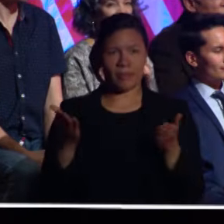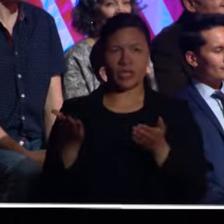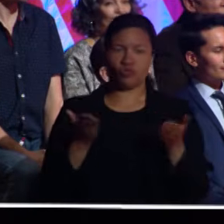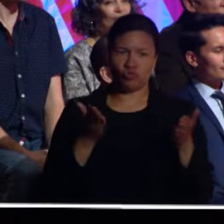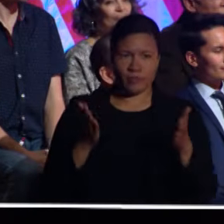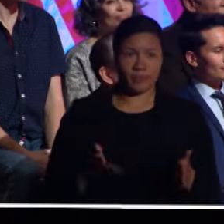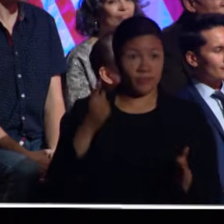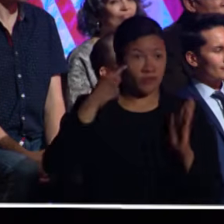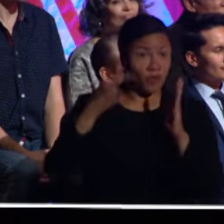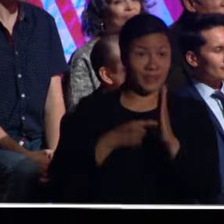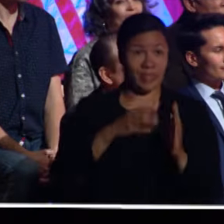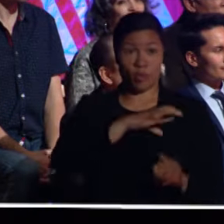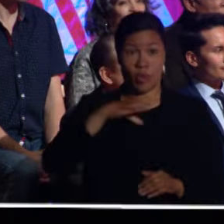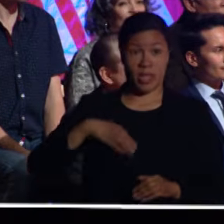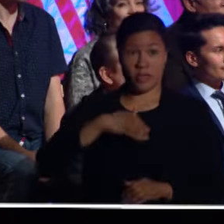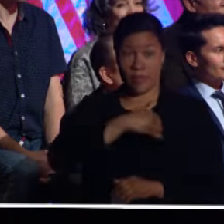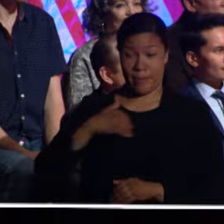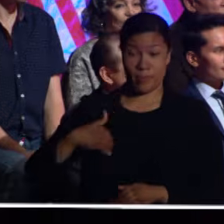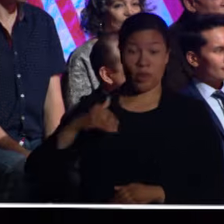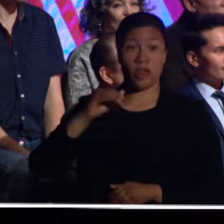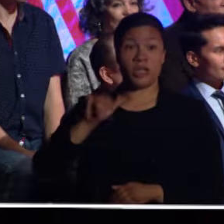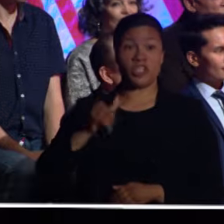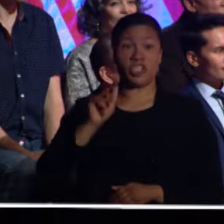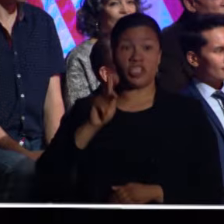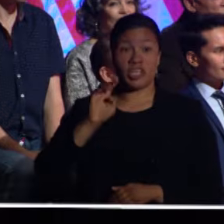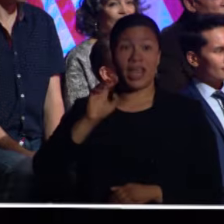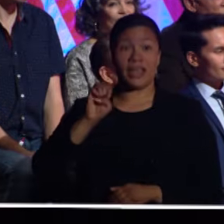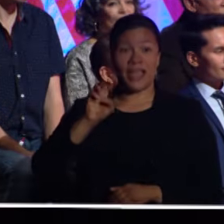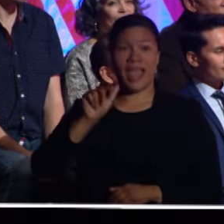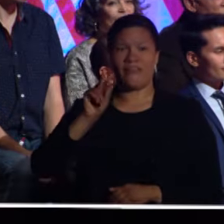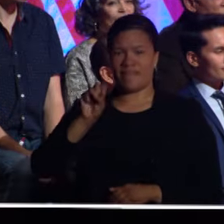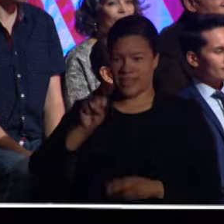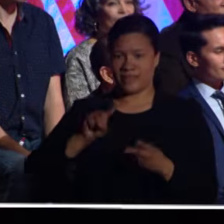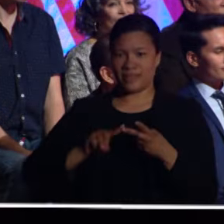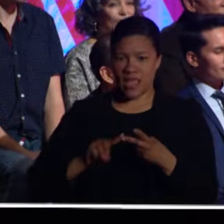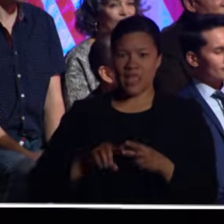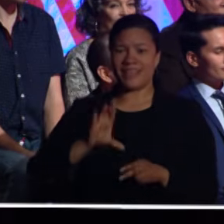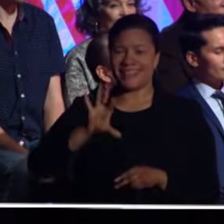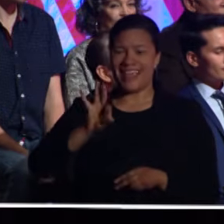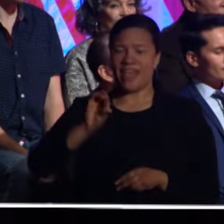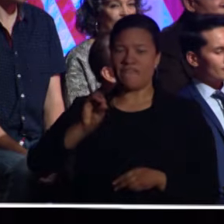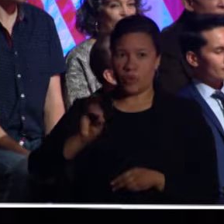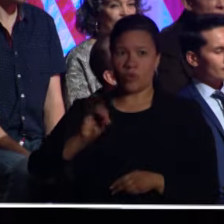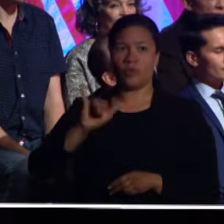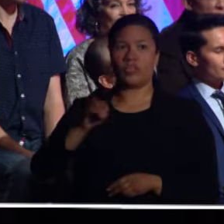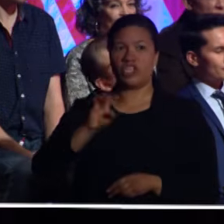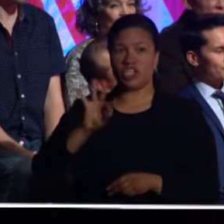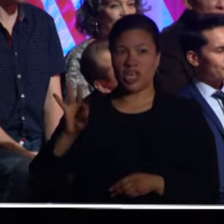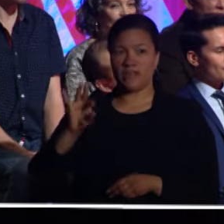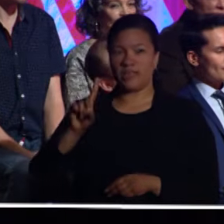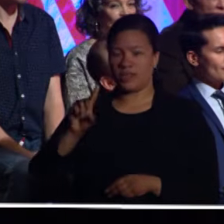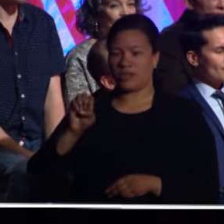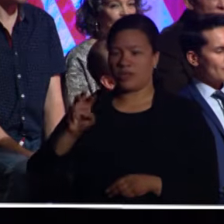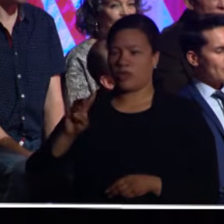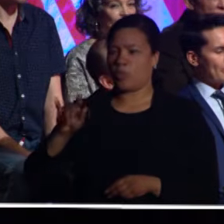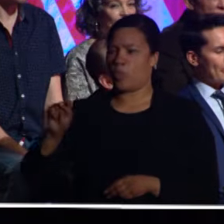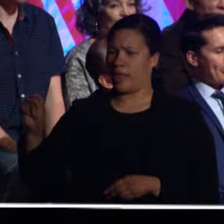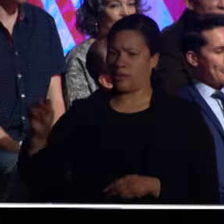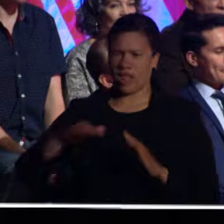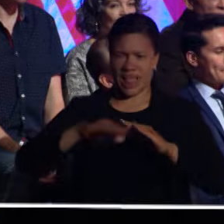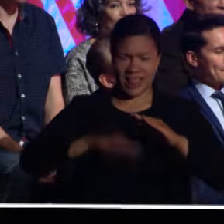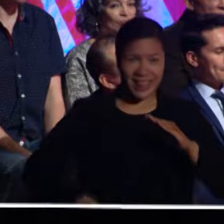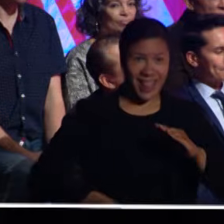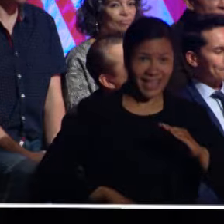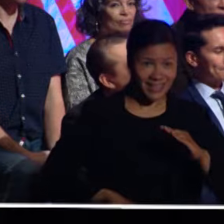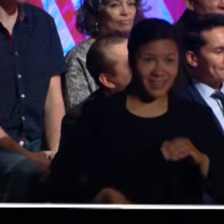like Councilmember Evans and Chief Financial Officer Jeff DeWitt that in less than 2 decades, our city went from